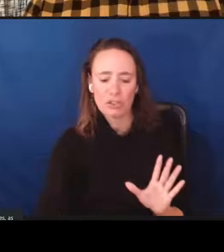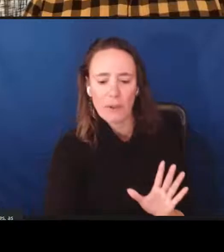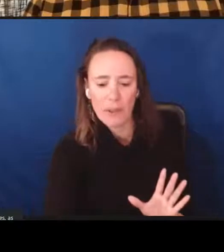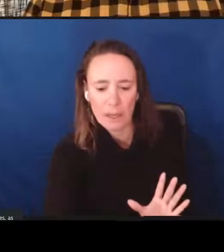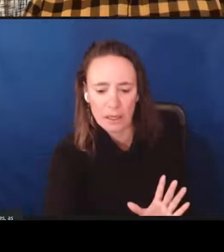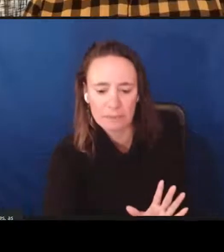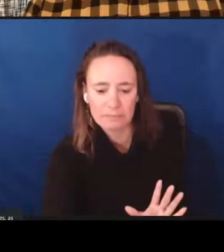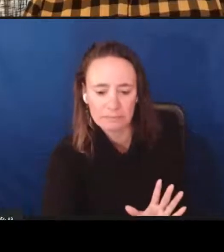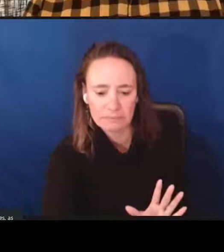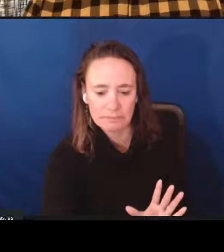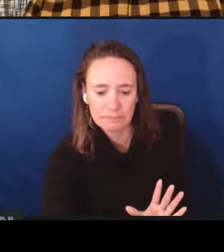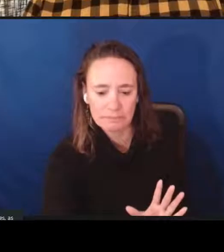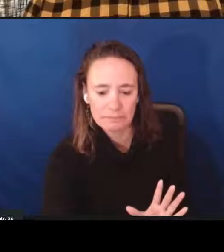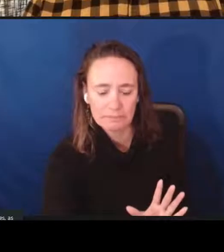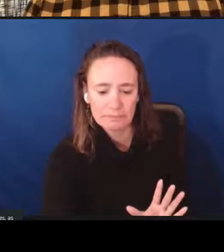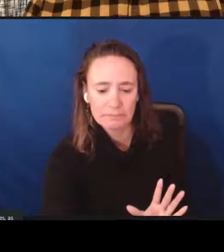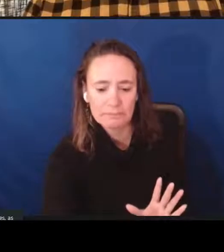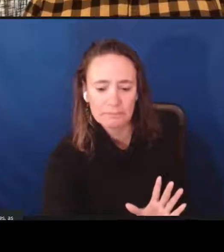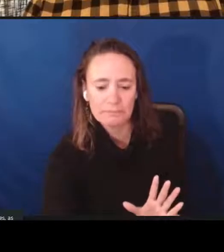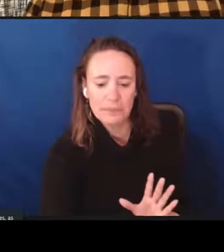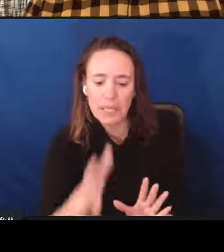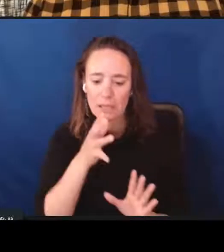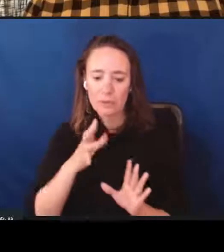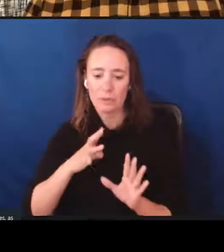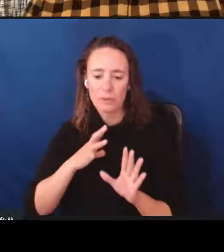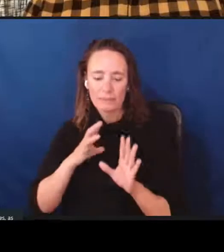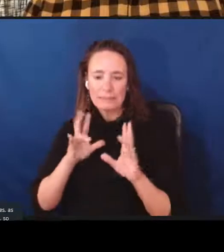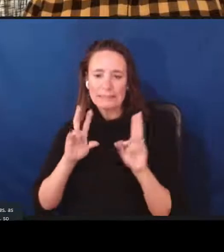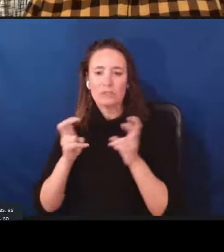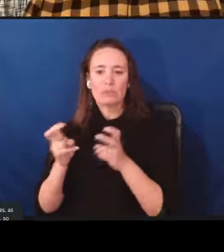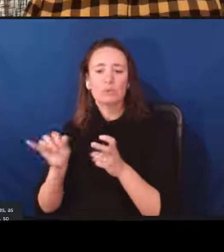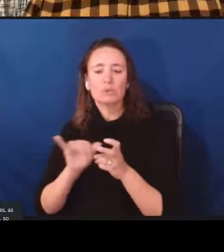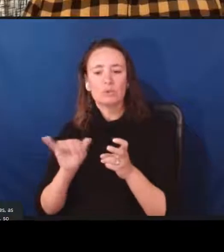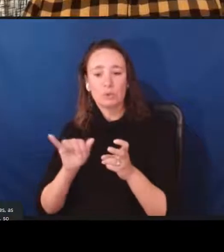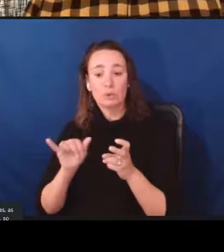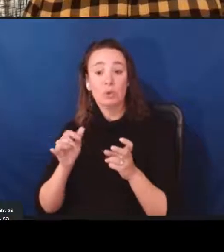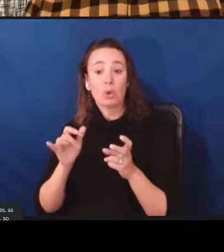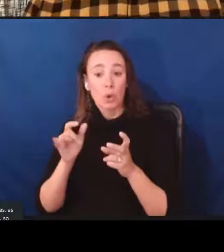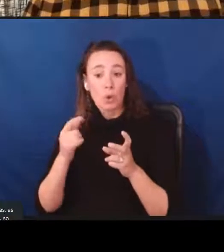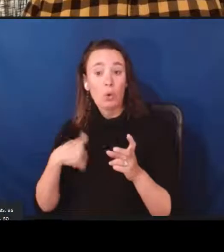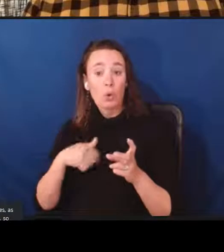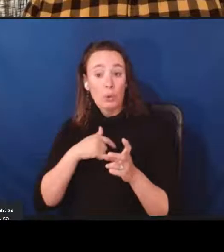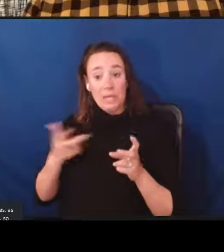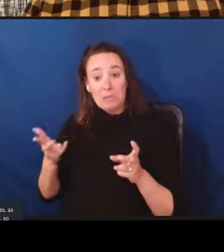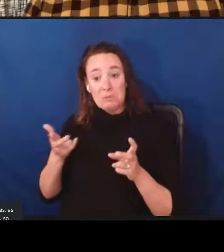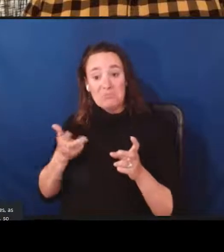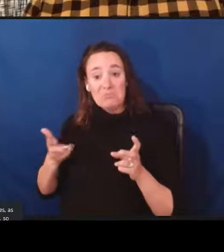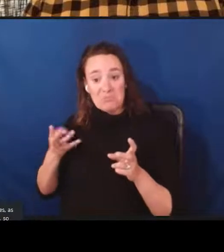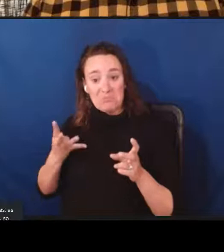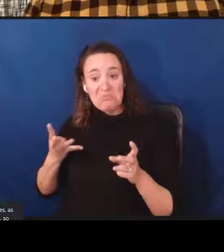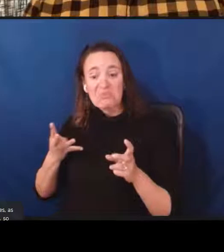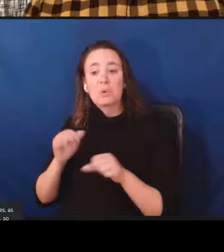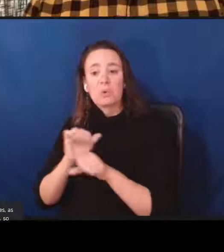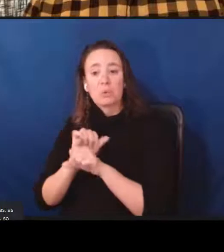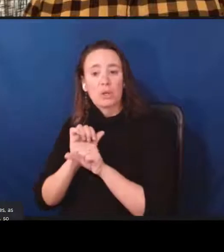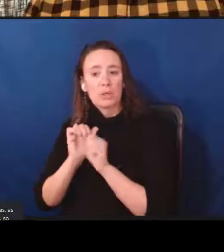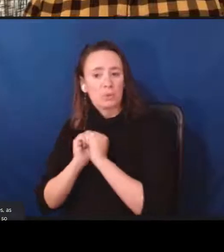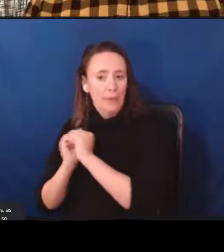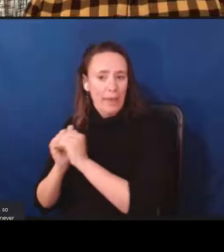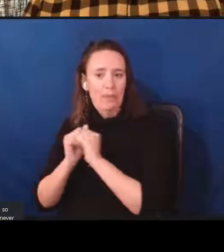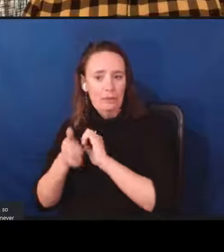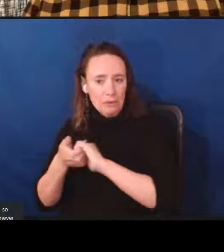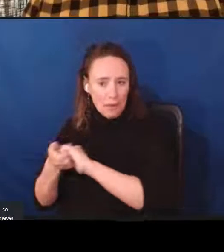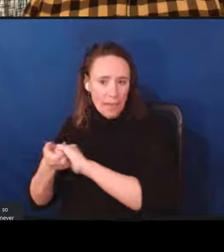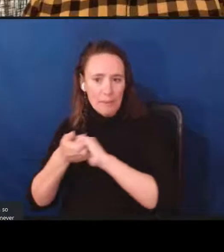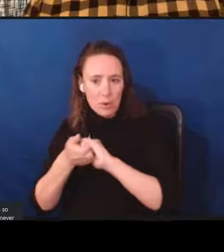a focus of the State Department. So we all work together and collaborate whenever